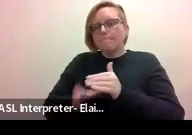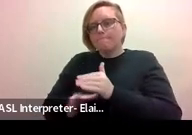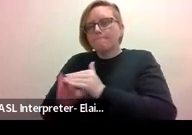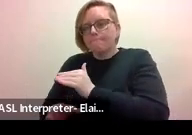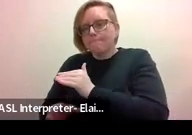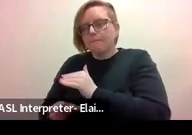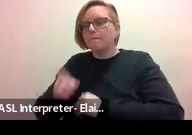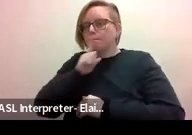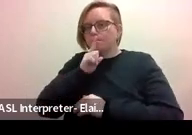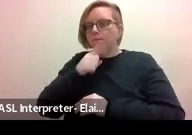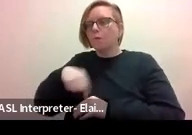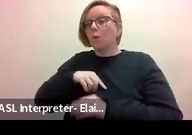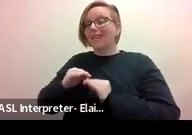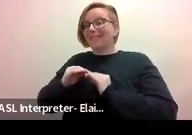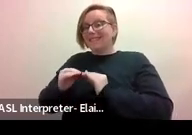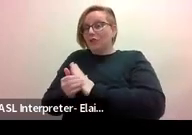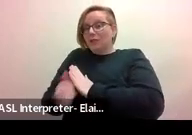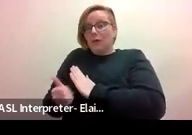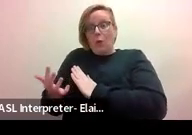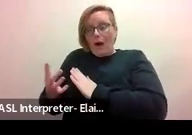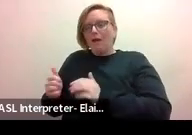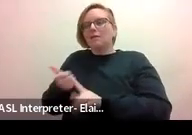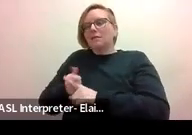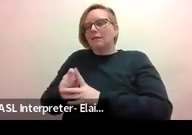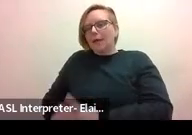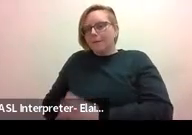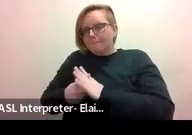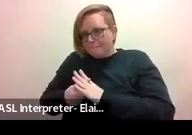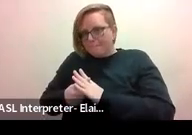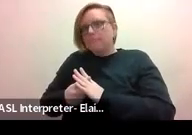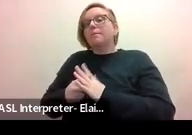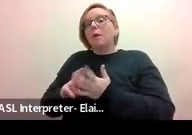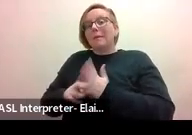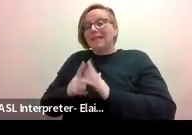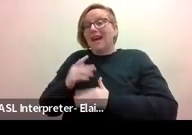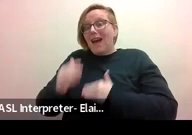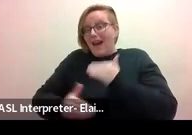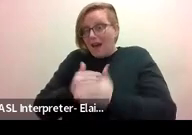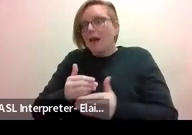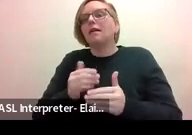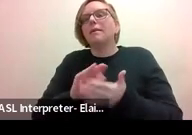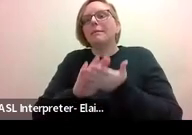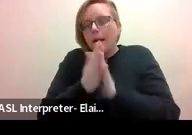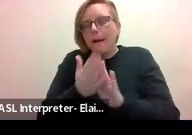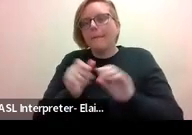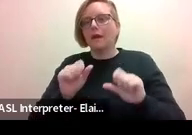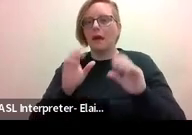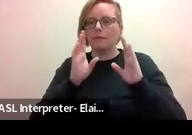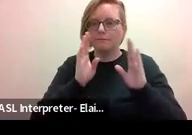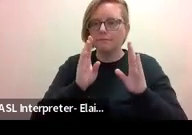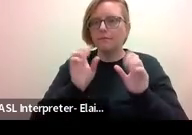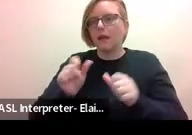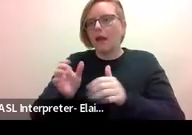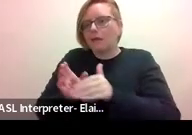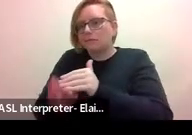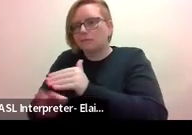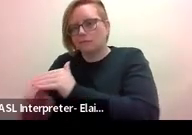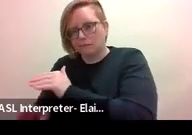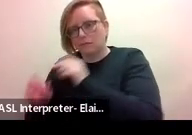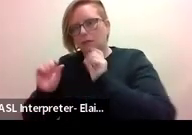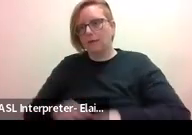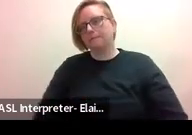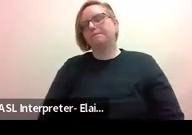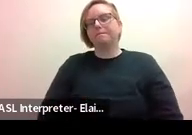self-initiation skills, and that's hopefully will have those outcomes. of maintaining attention and